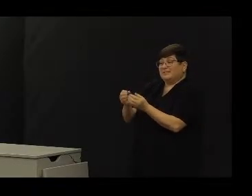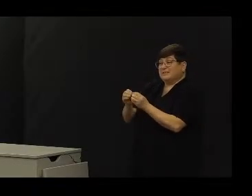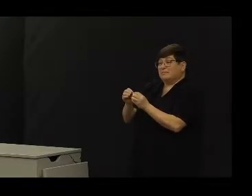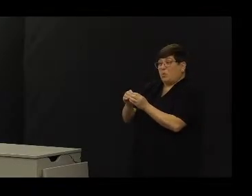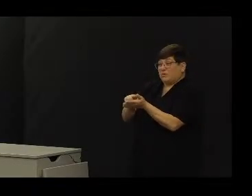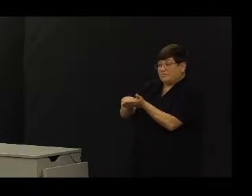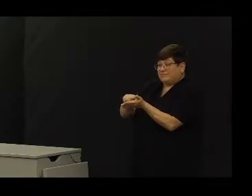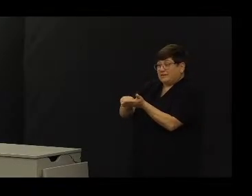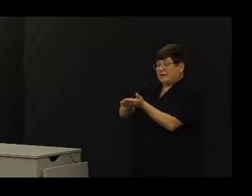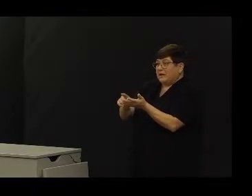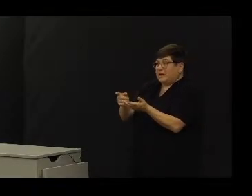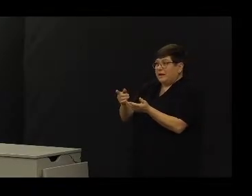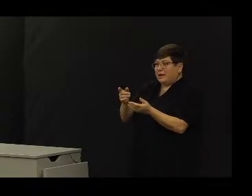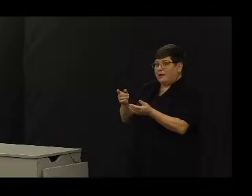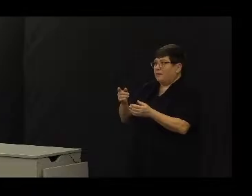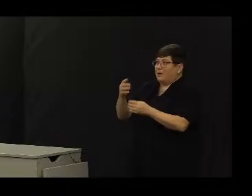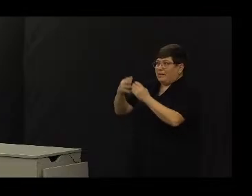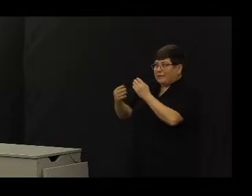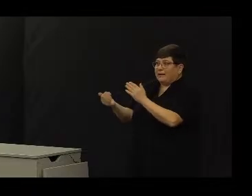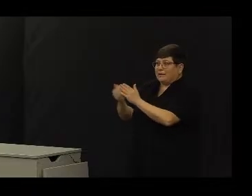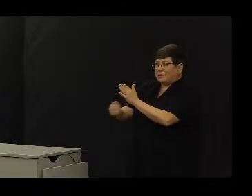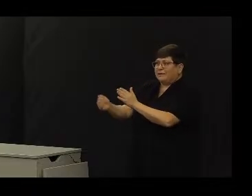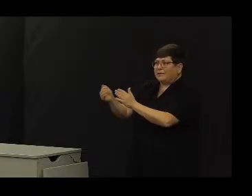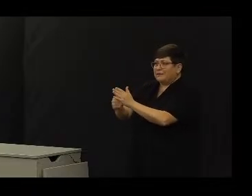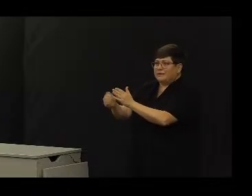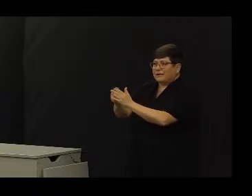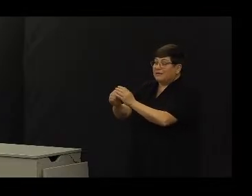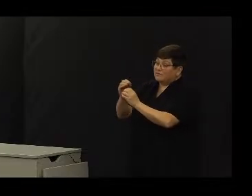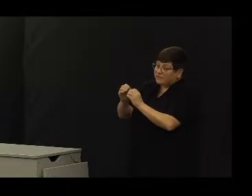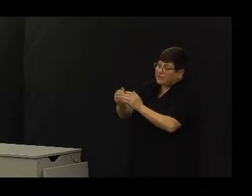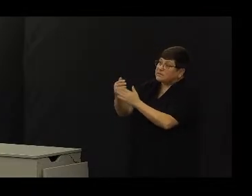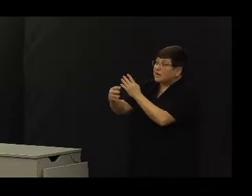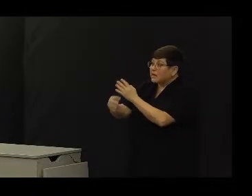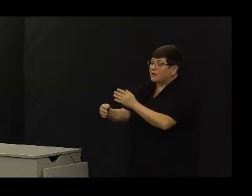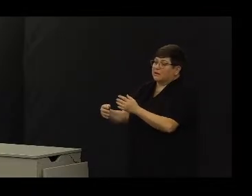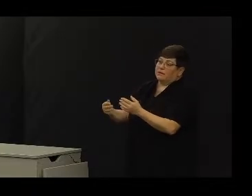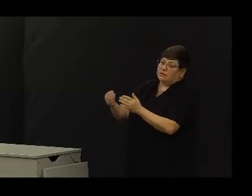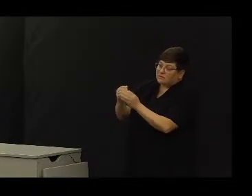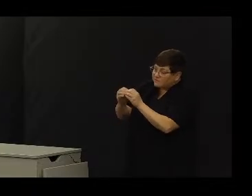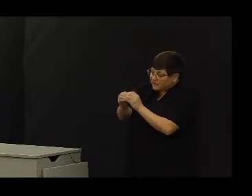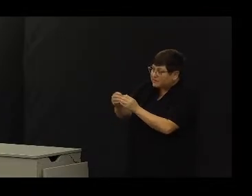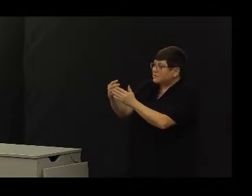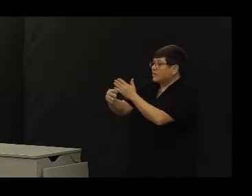we can't keep having multiple issues like this.